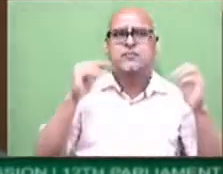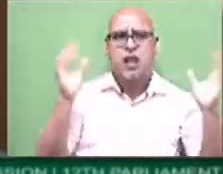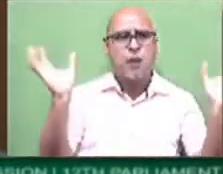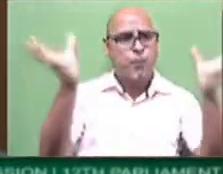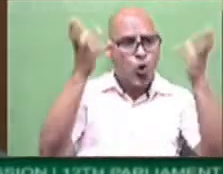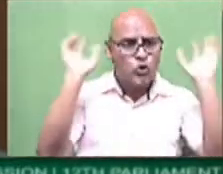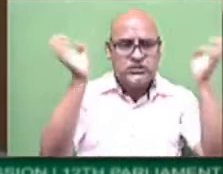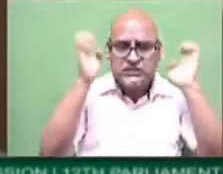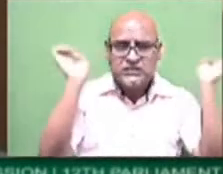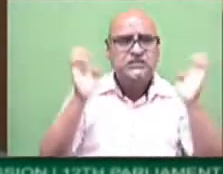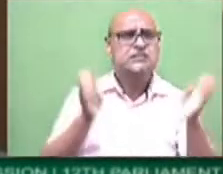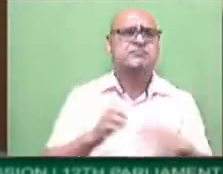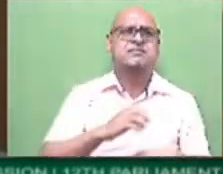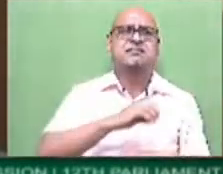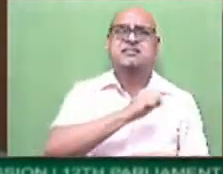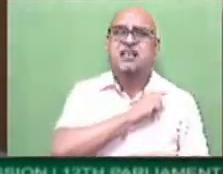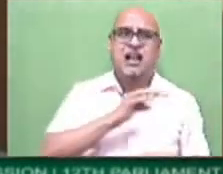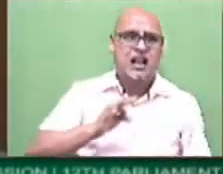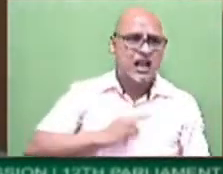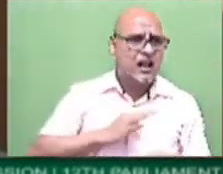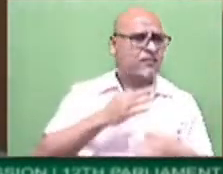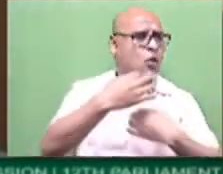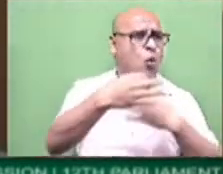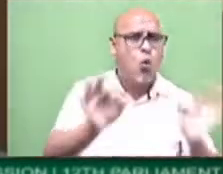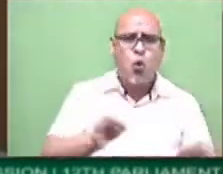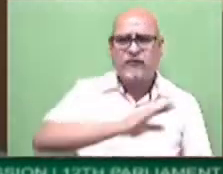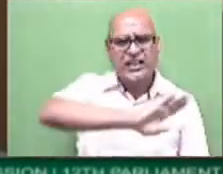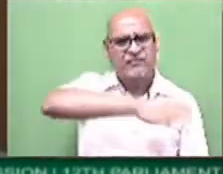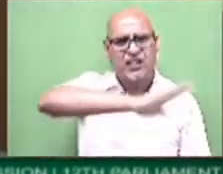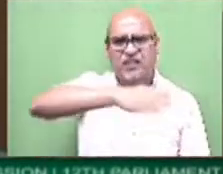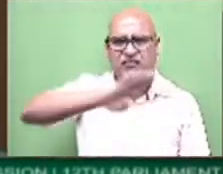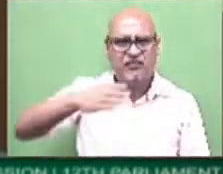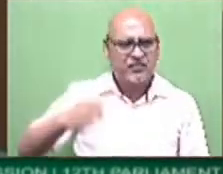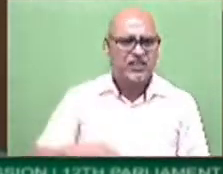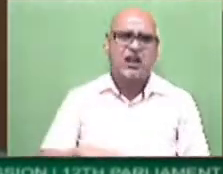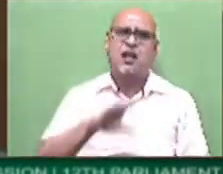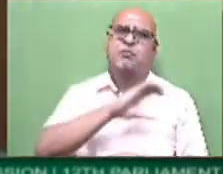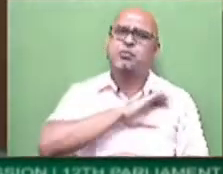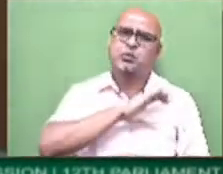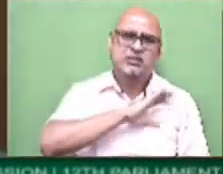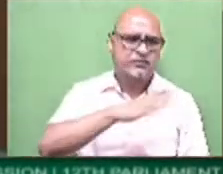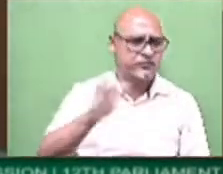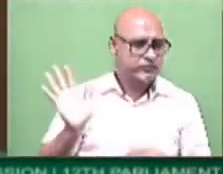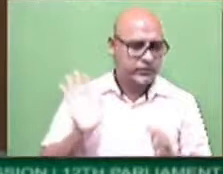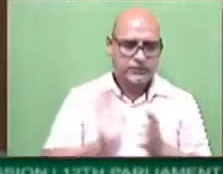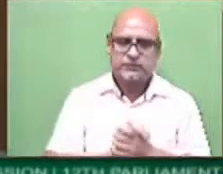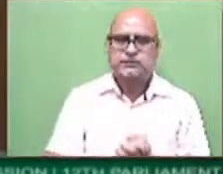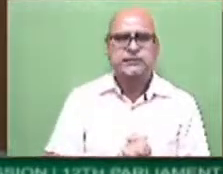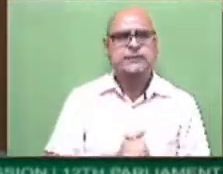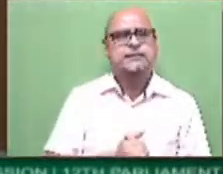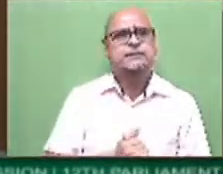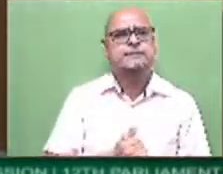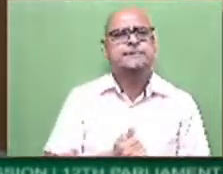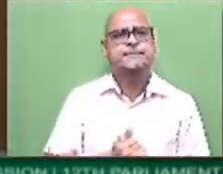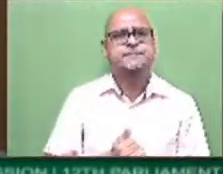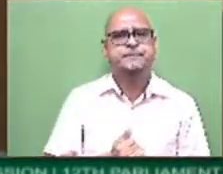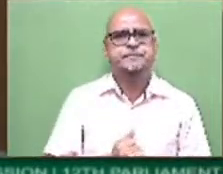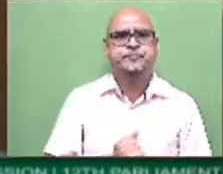staff, members of the protective services, those brave men and women who guard our